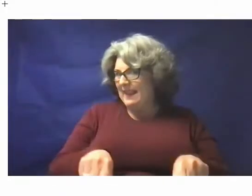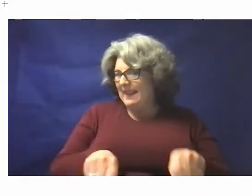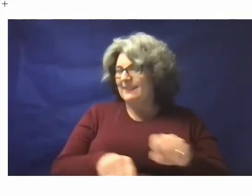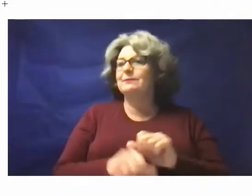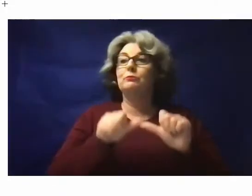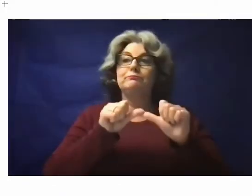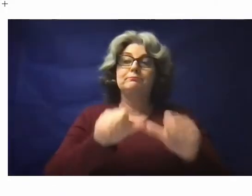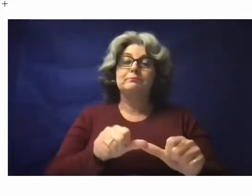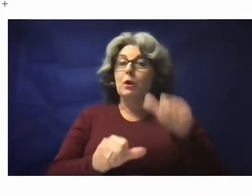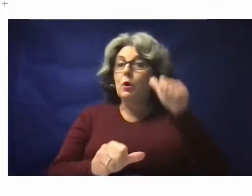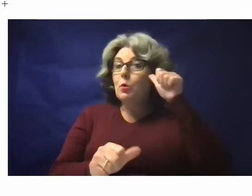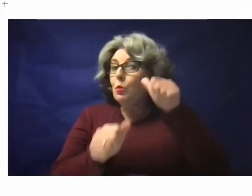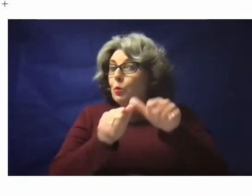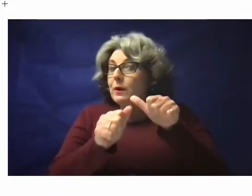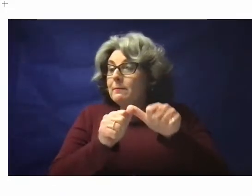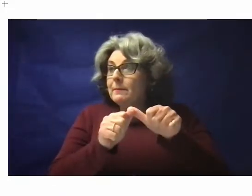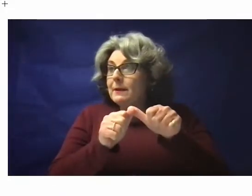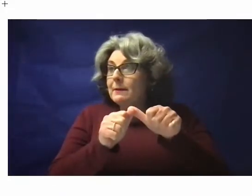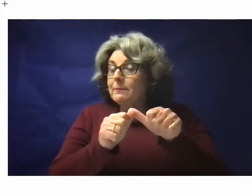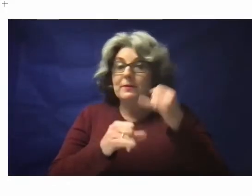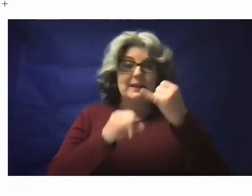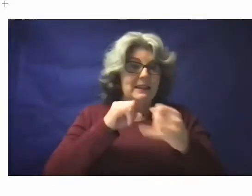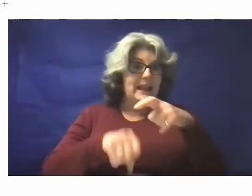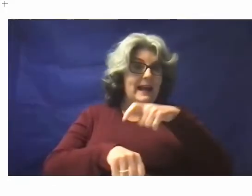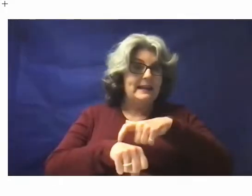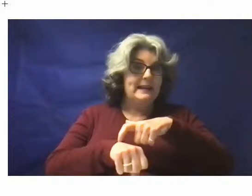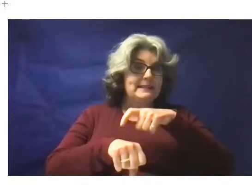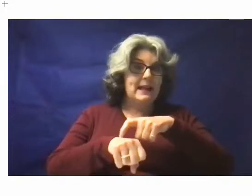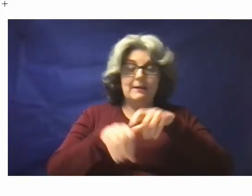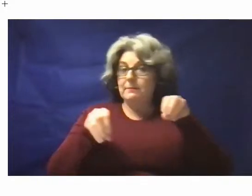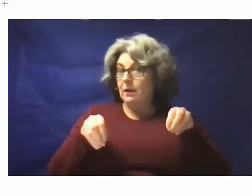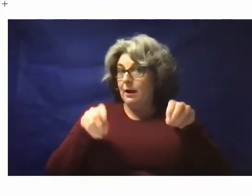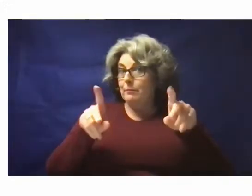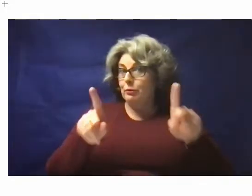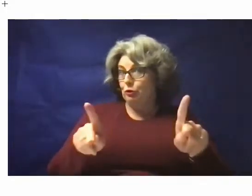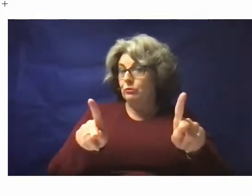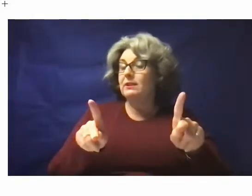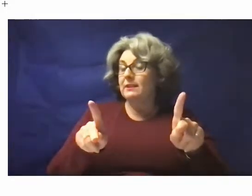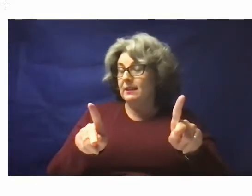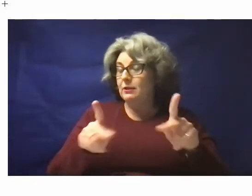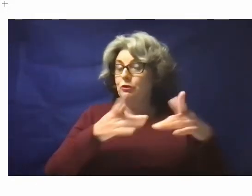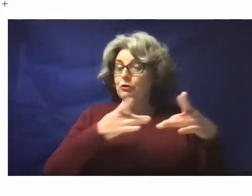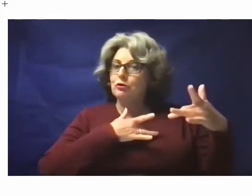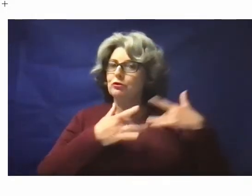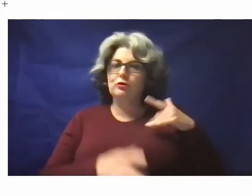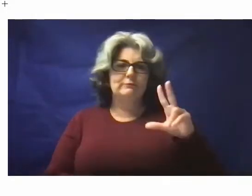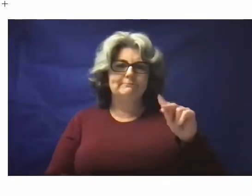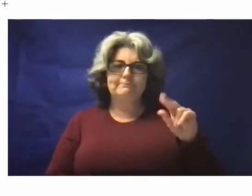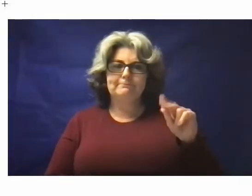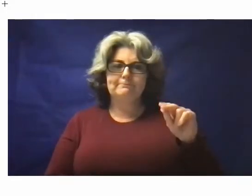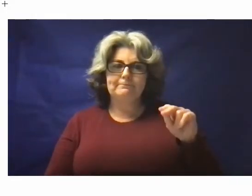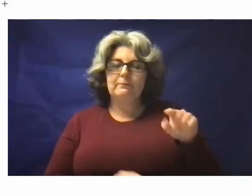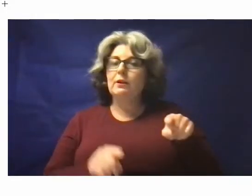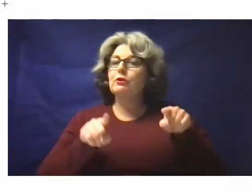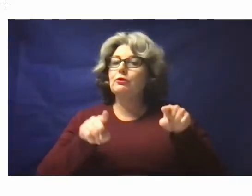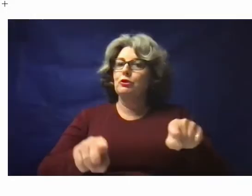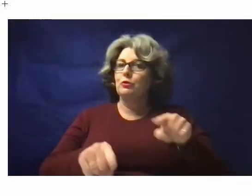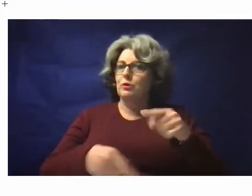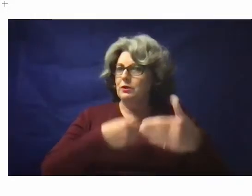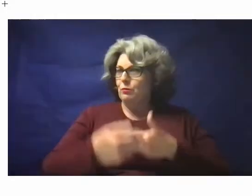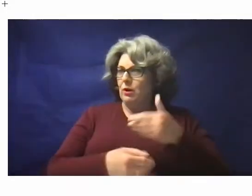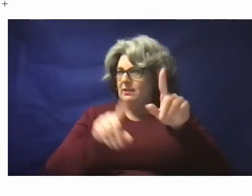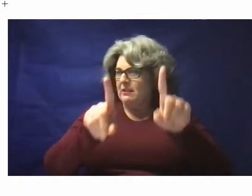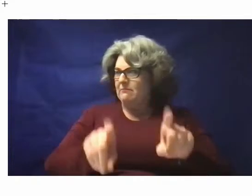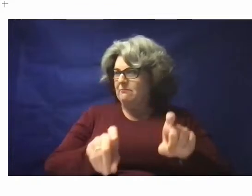remember that this is not the last time that you have a chance to voice your concern. Throughout the assessment process, you will